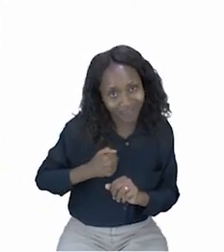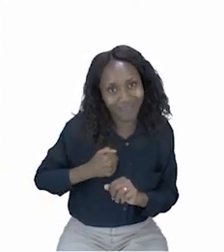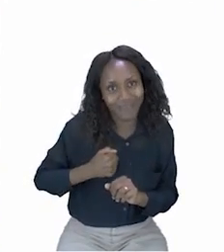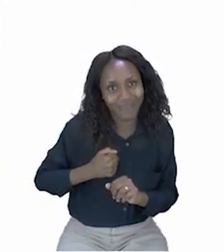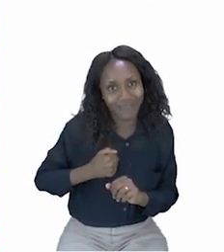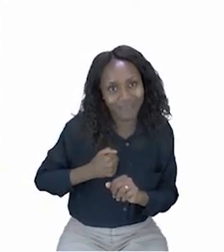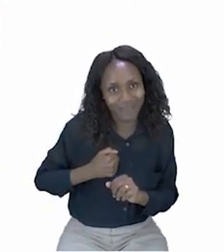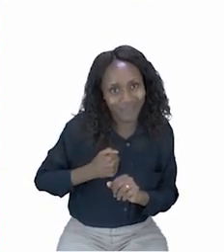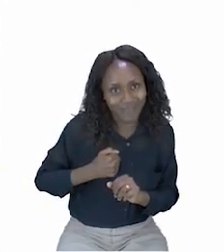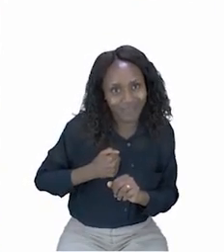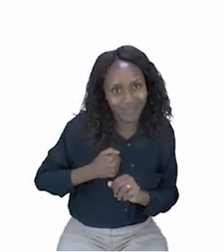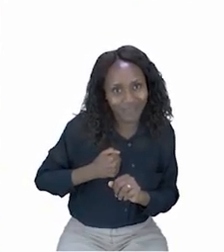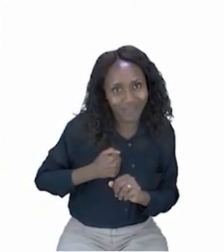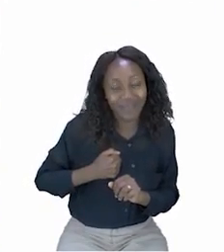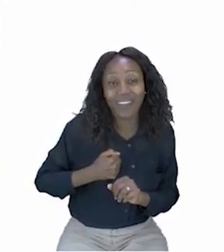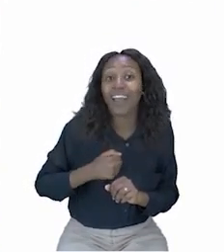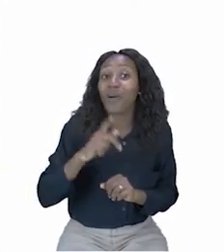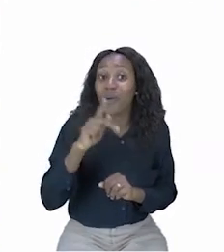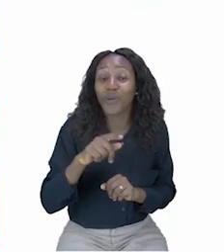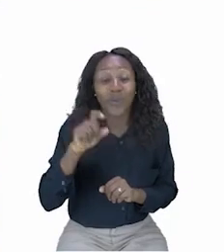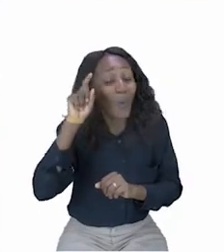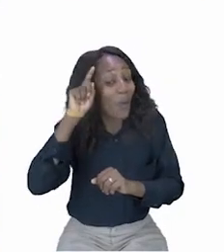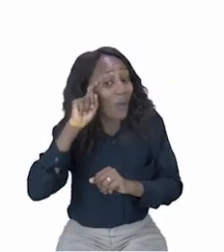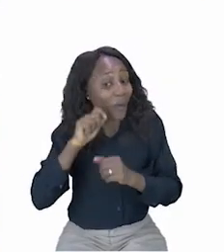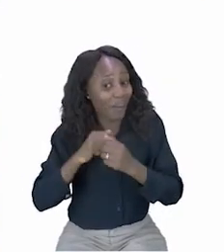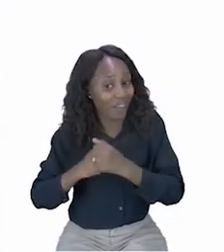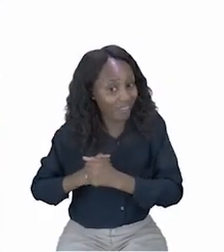mother's mother come next.